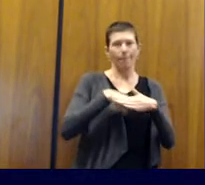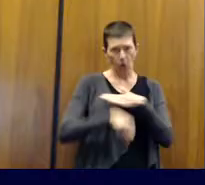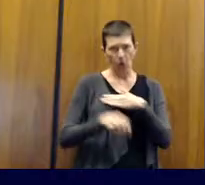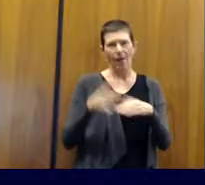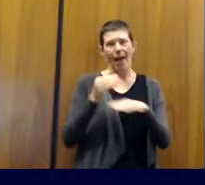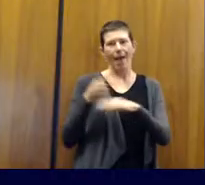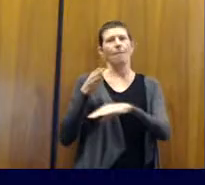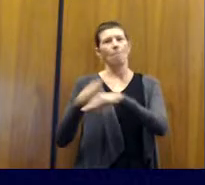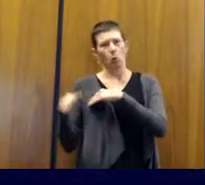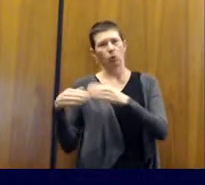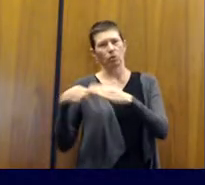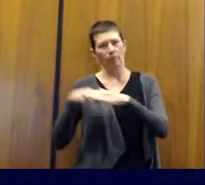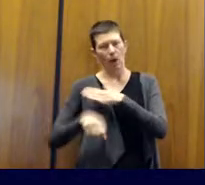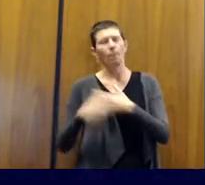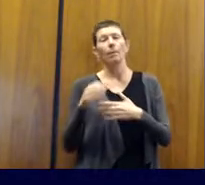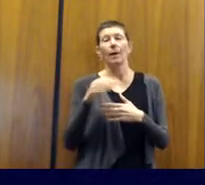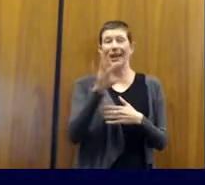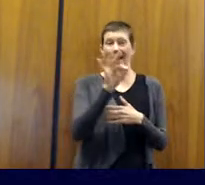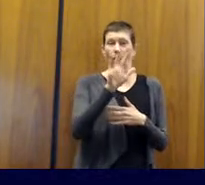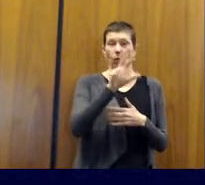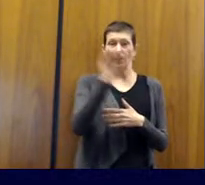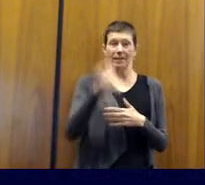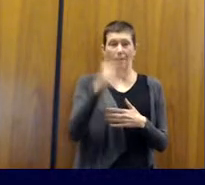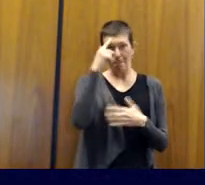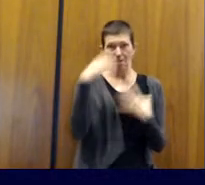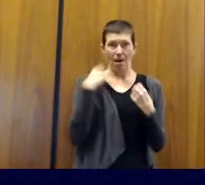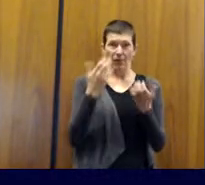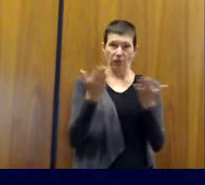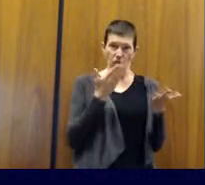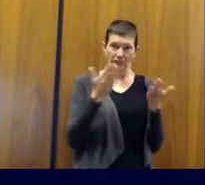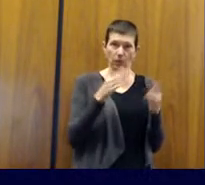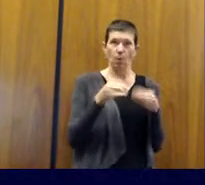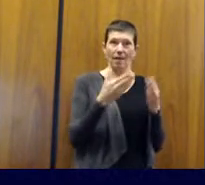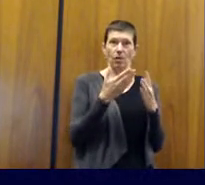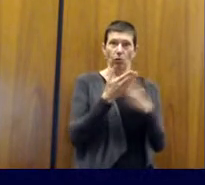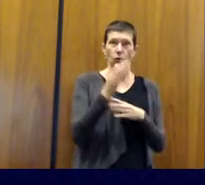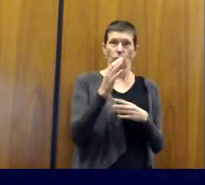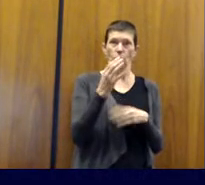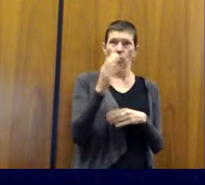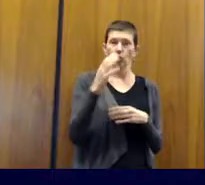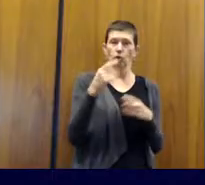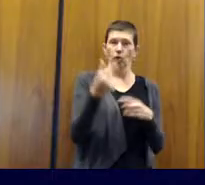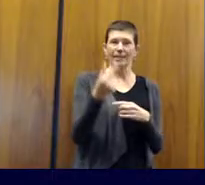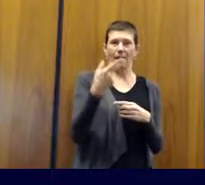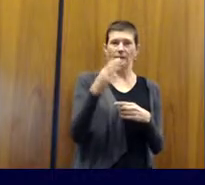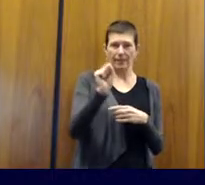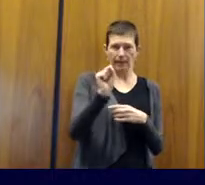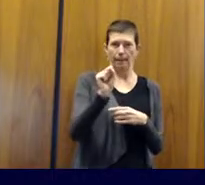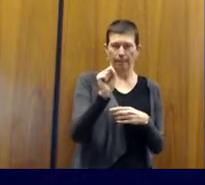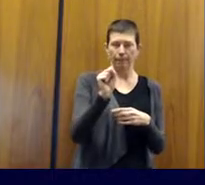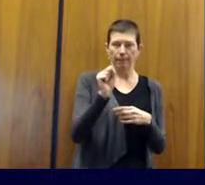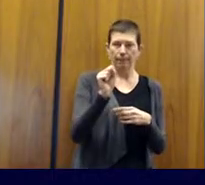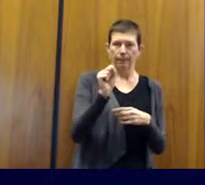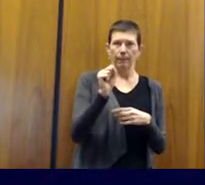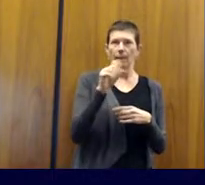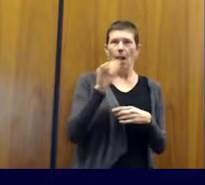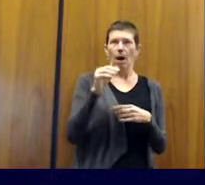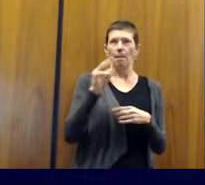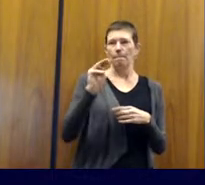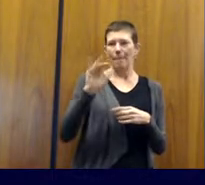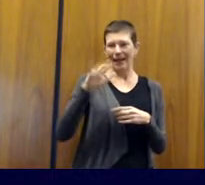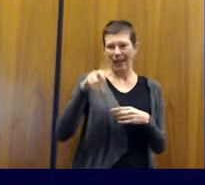postpartum. 93% of mental health services provided by Genesee Health System are